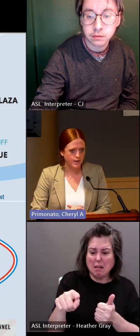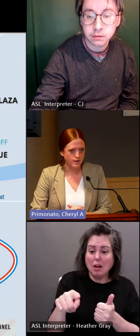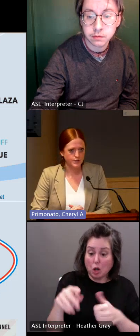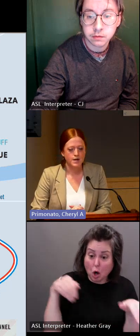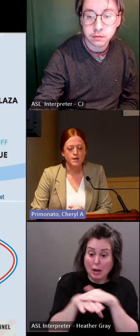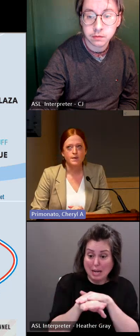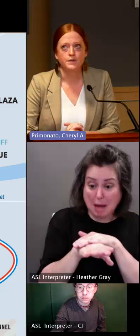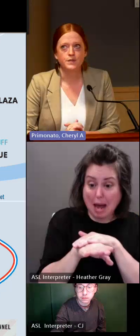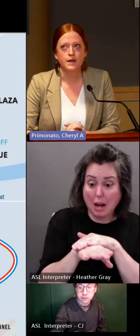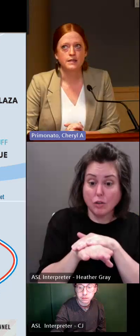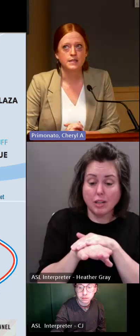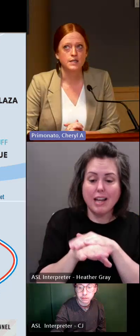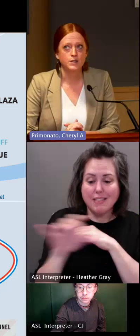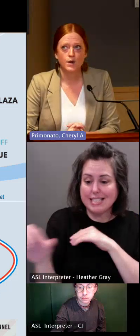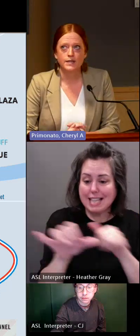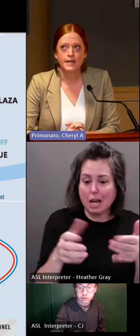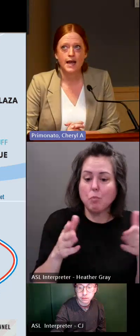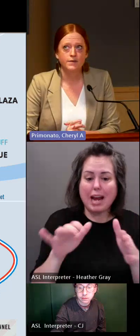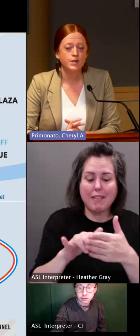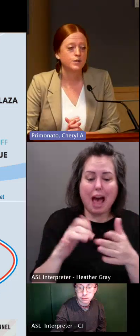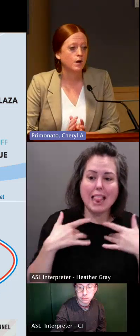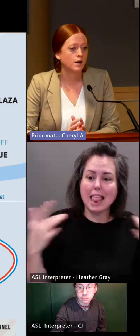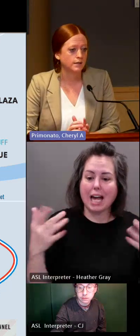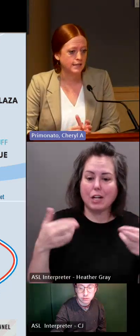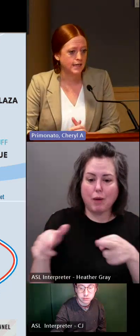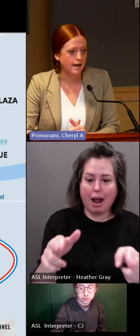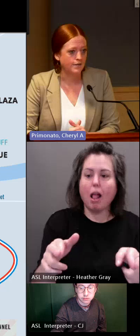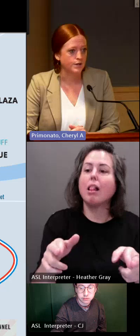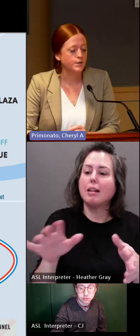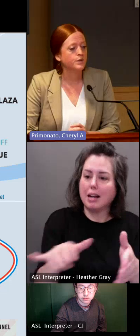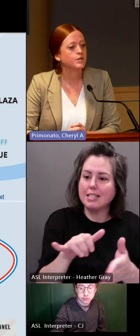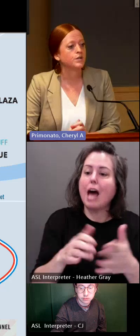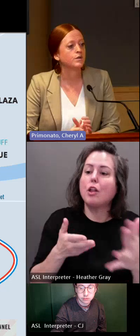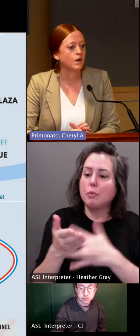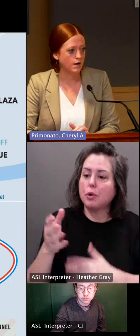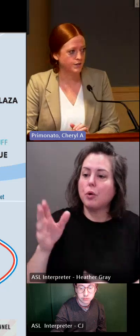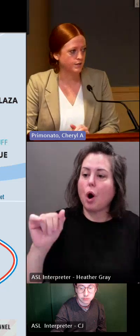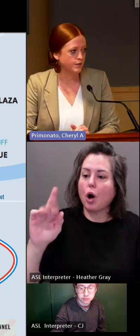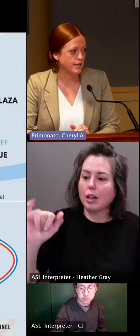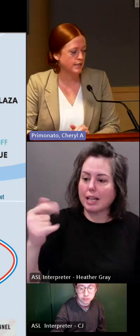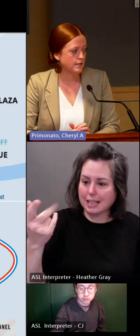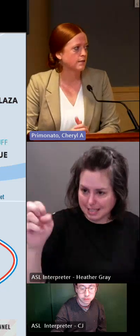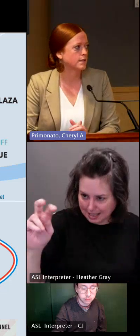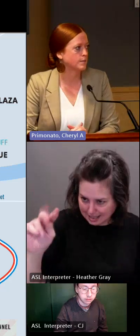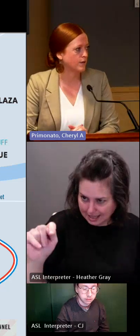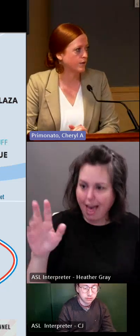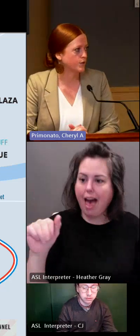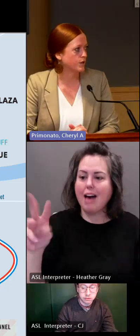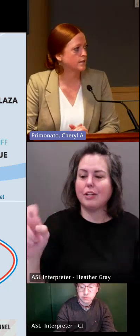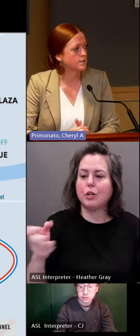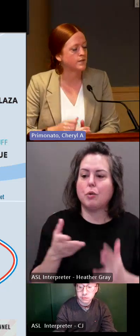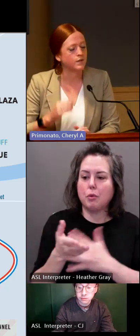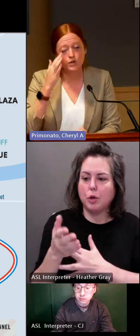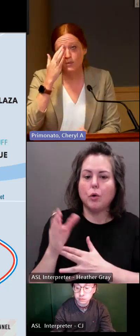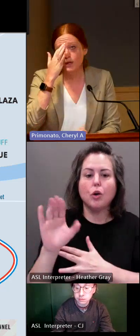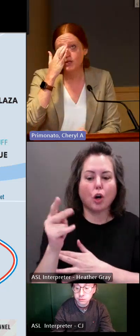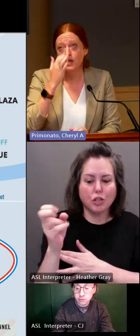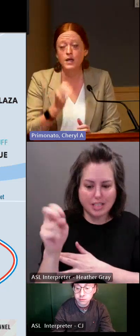that the light rail is running inbound. So that is East Warrington Avenue to Arlington Avenue to Carson Street to Smithfield